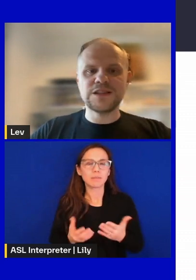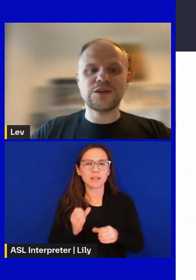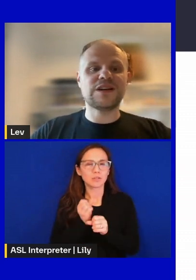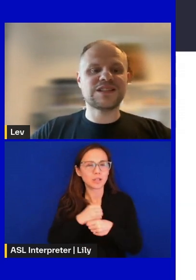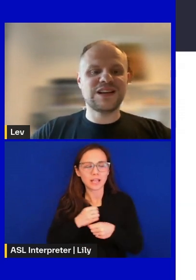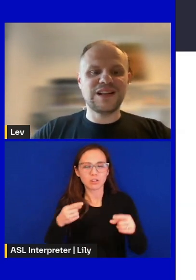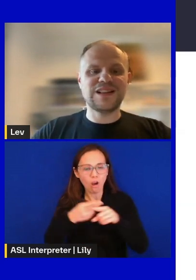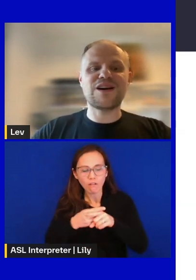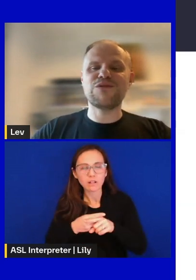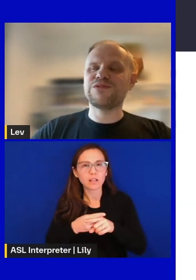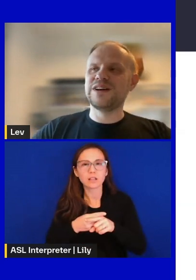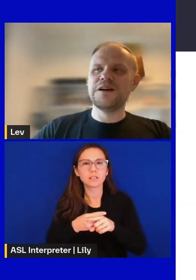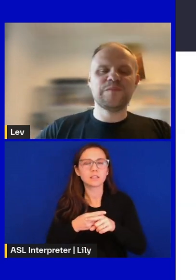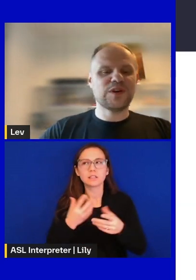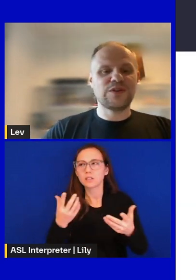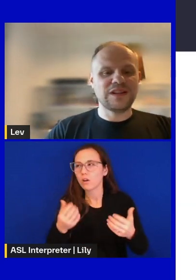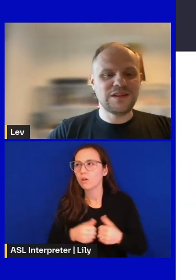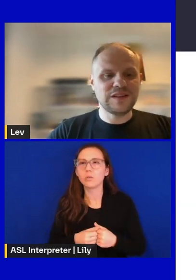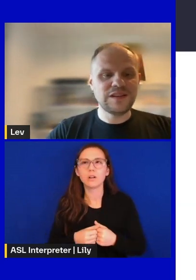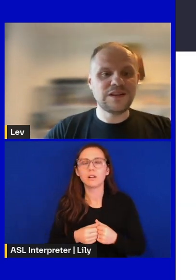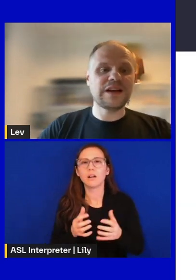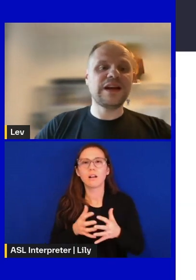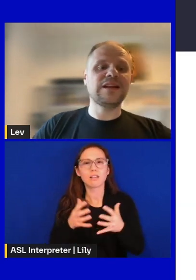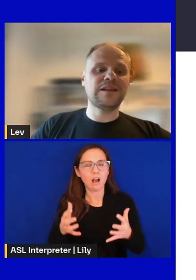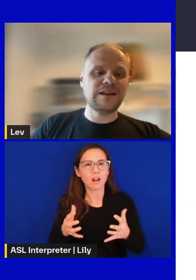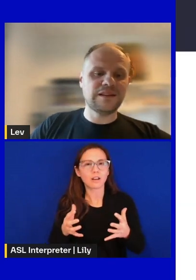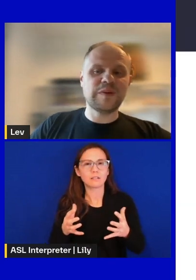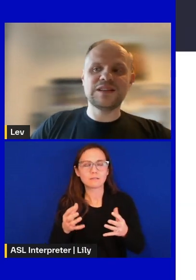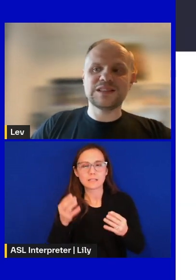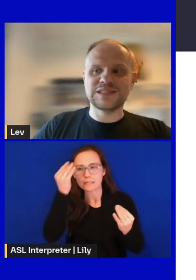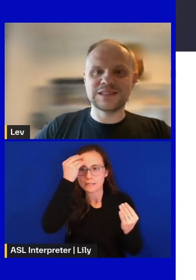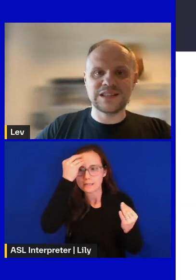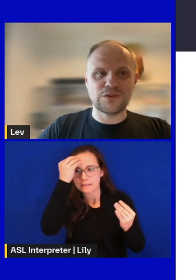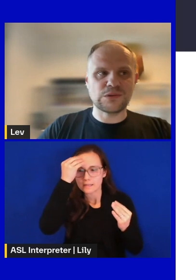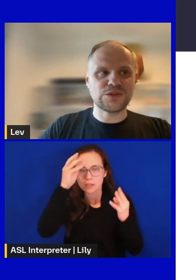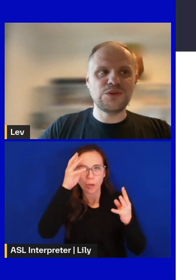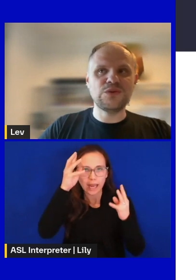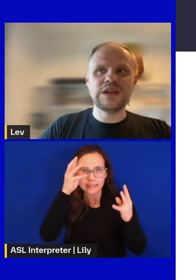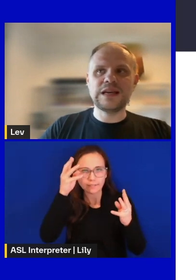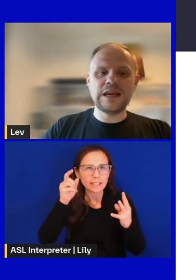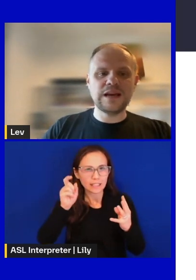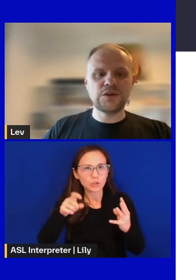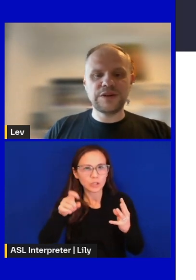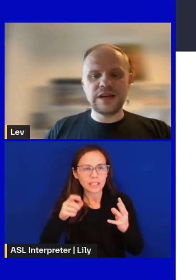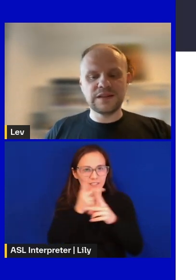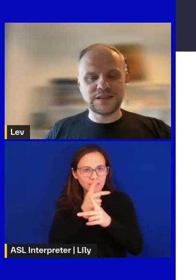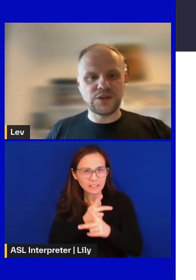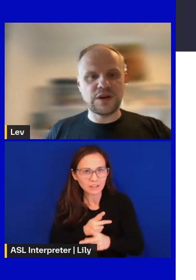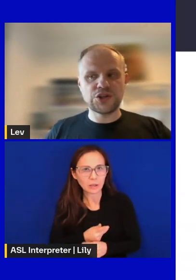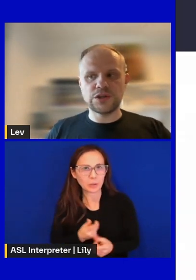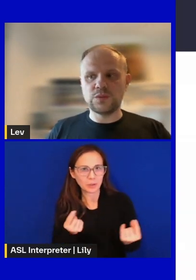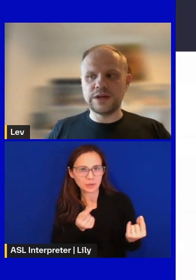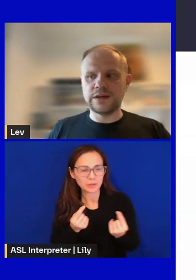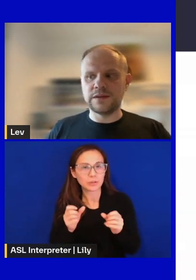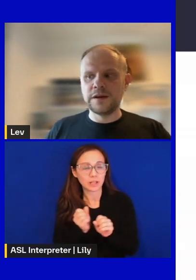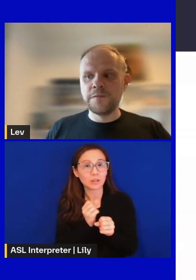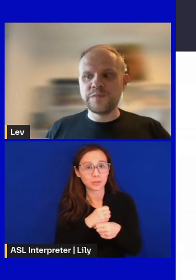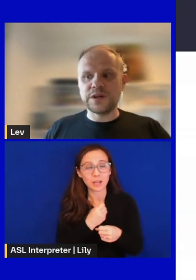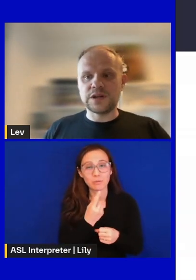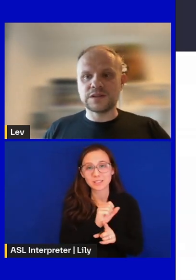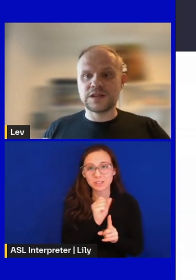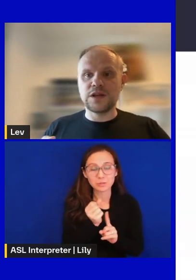conflicts. So there's a lot of creativity here and dependencies error. So you can create a situation